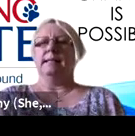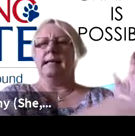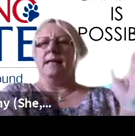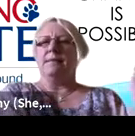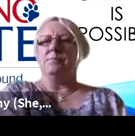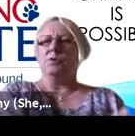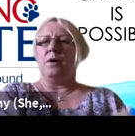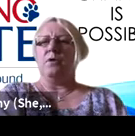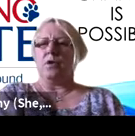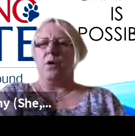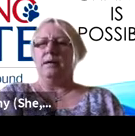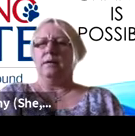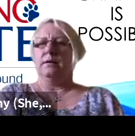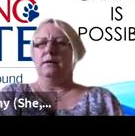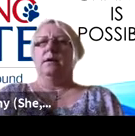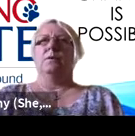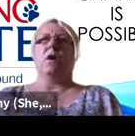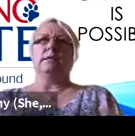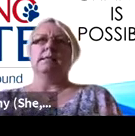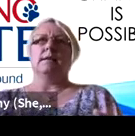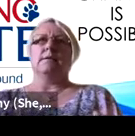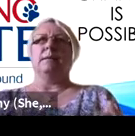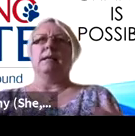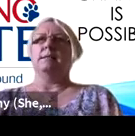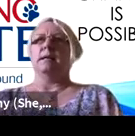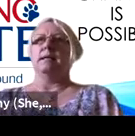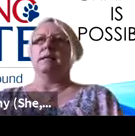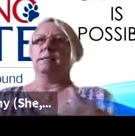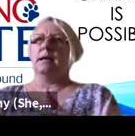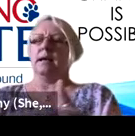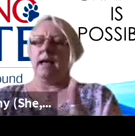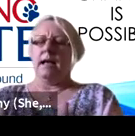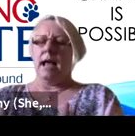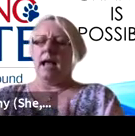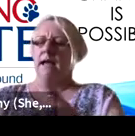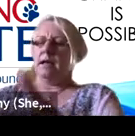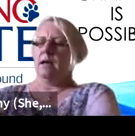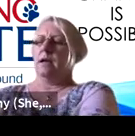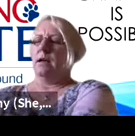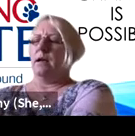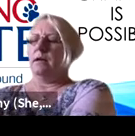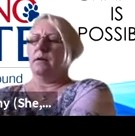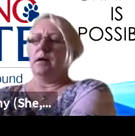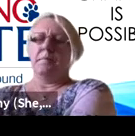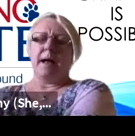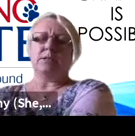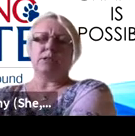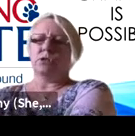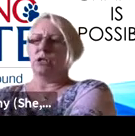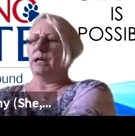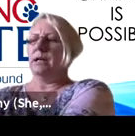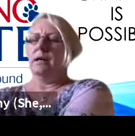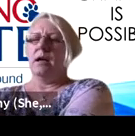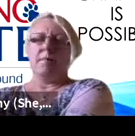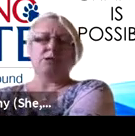it takes to get them to where they're going, regardless if that place is AA, a